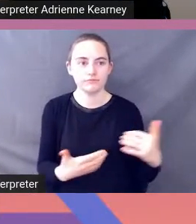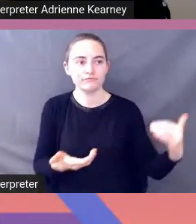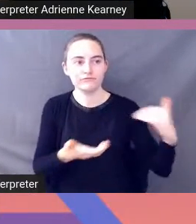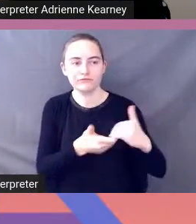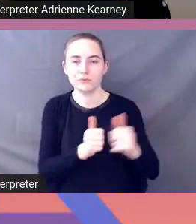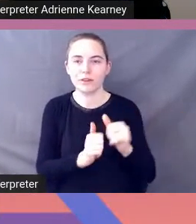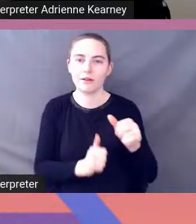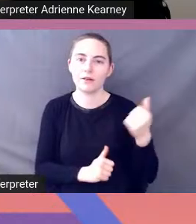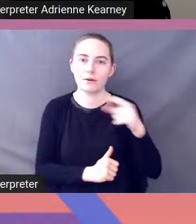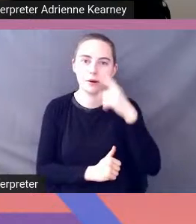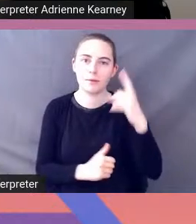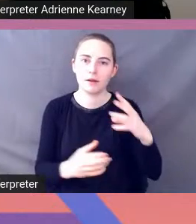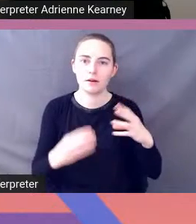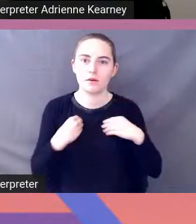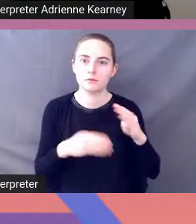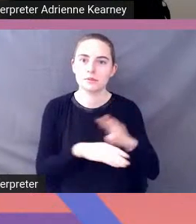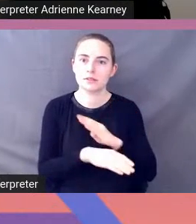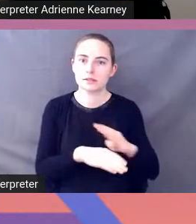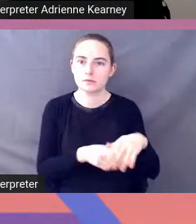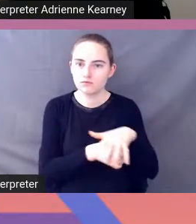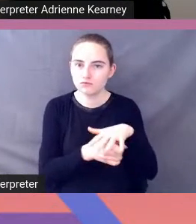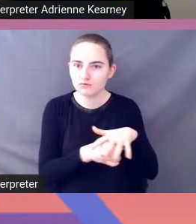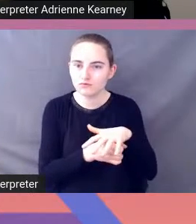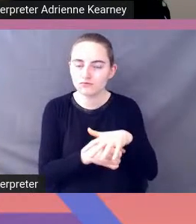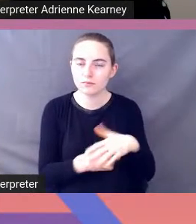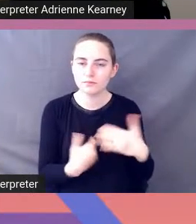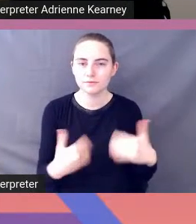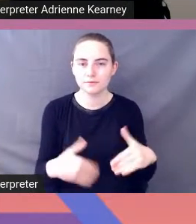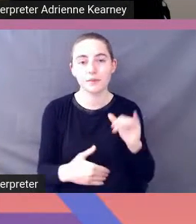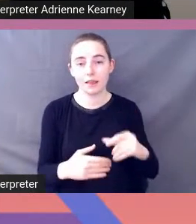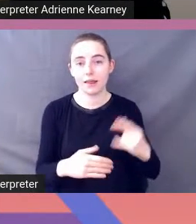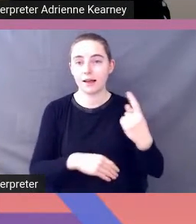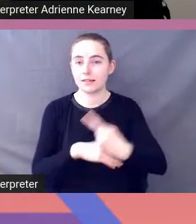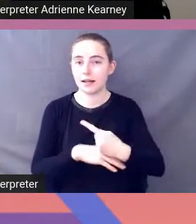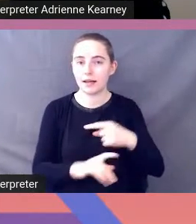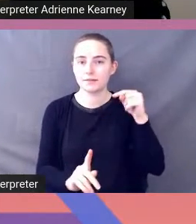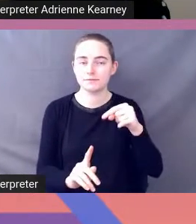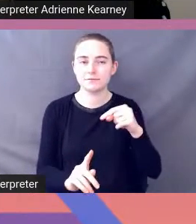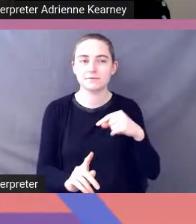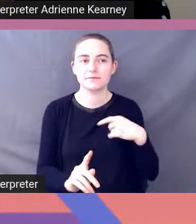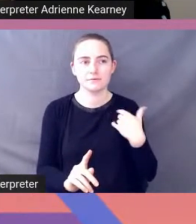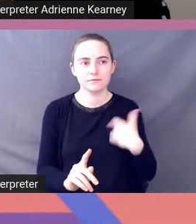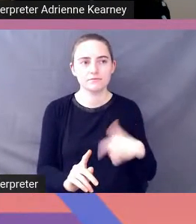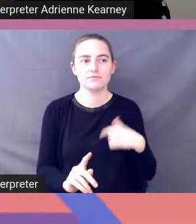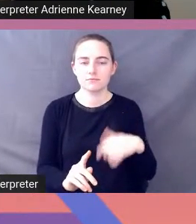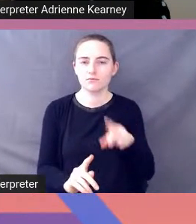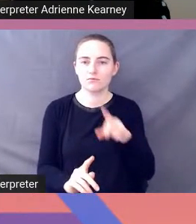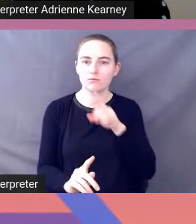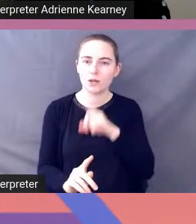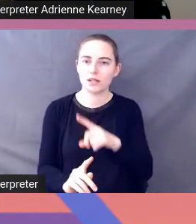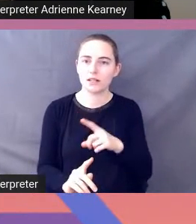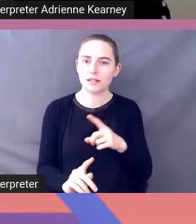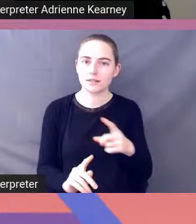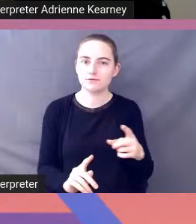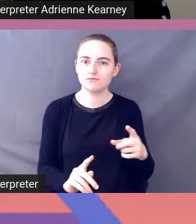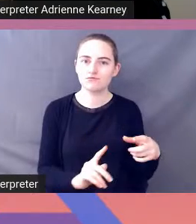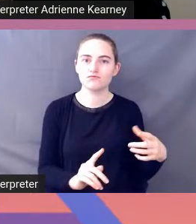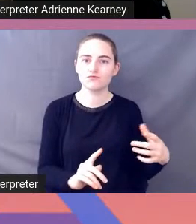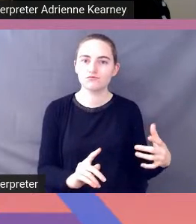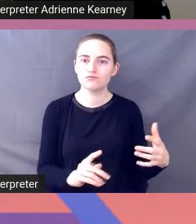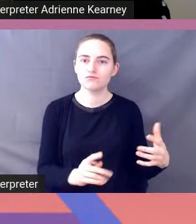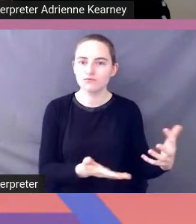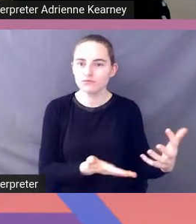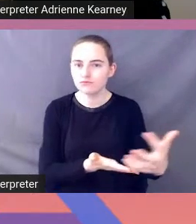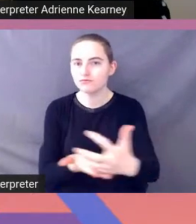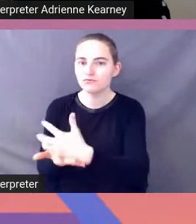special. And I felt like on that day, especially, we were able to really bring together a community that cared about Black artists and